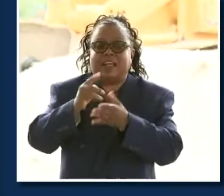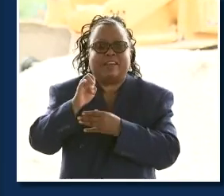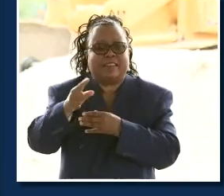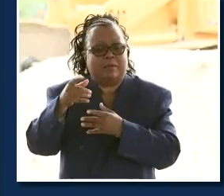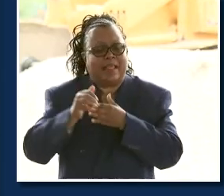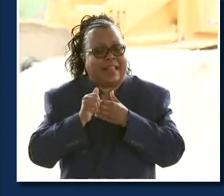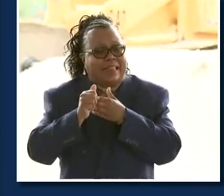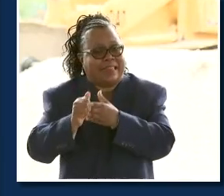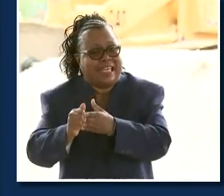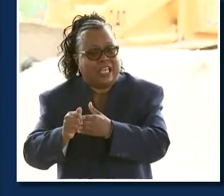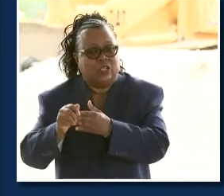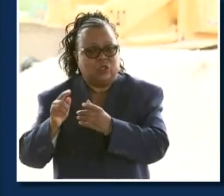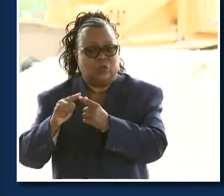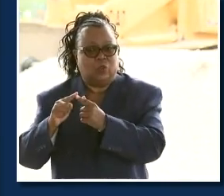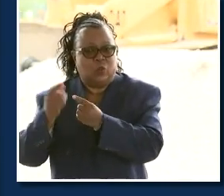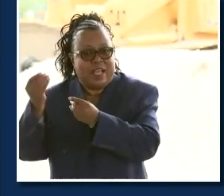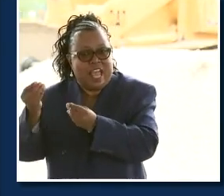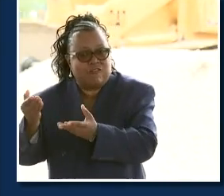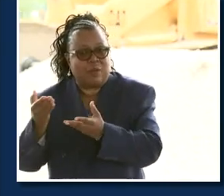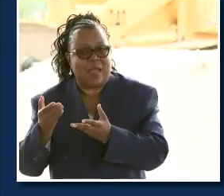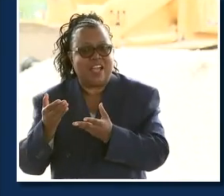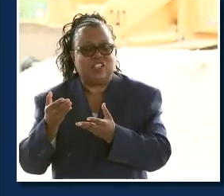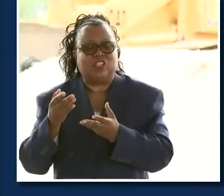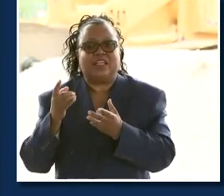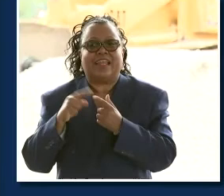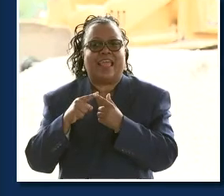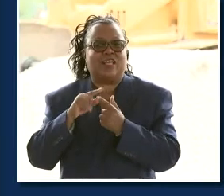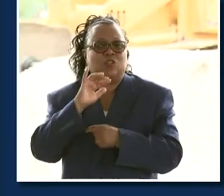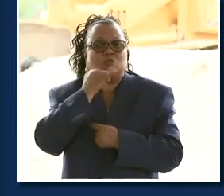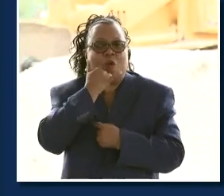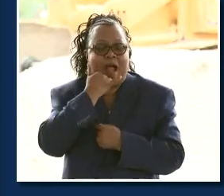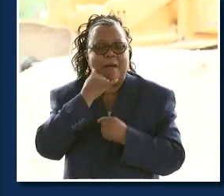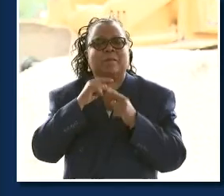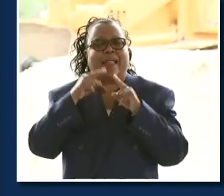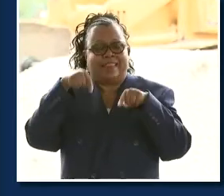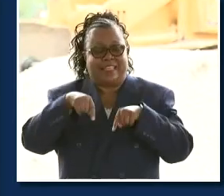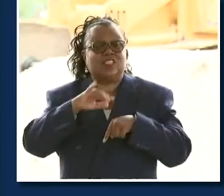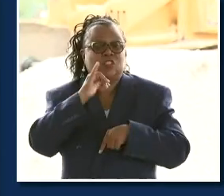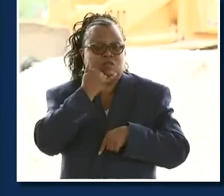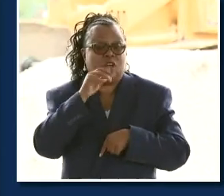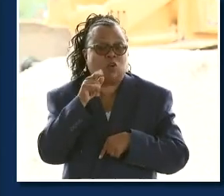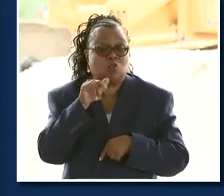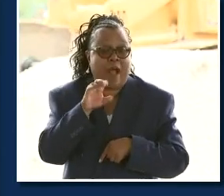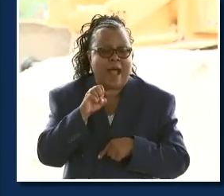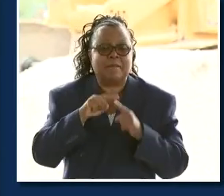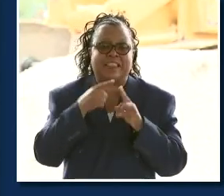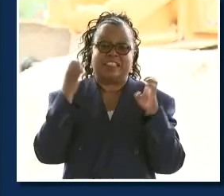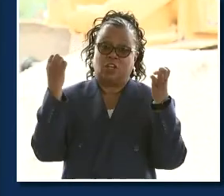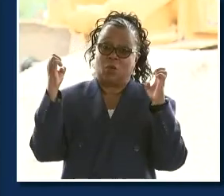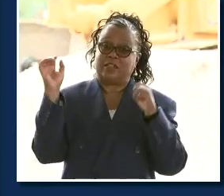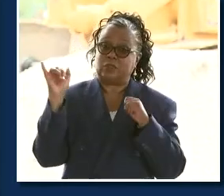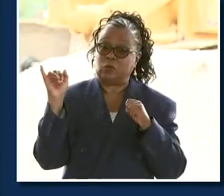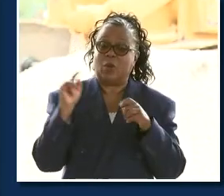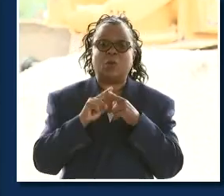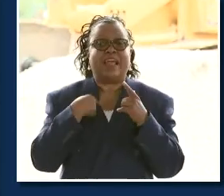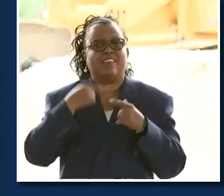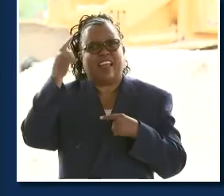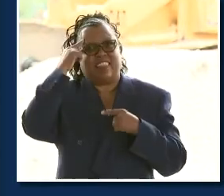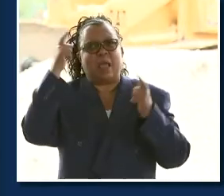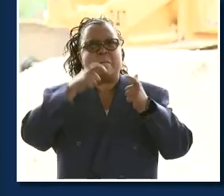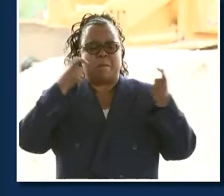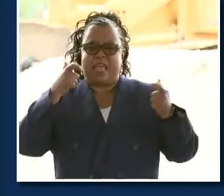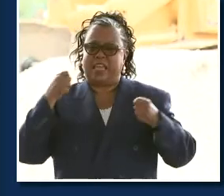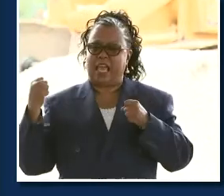lead to information in crimes, this is a crime. and this is a crisis, and we've got to think big